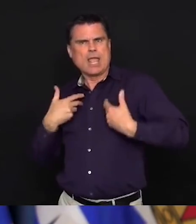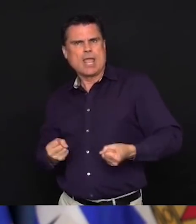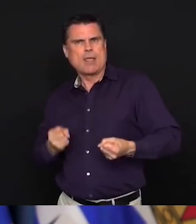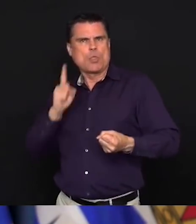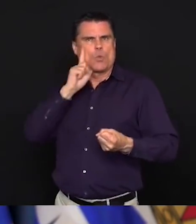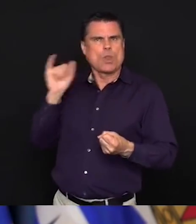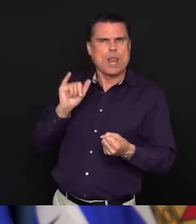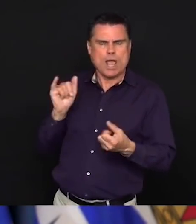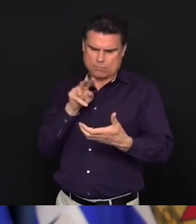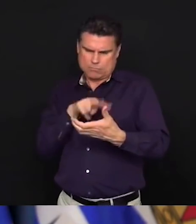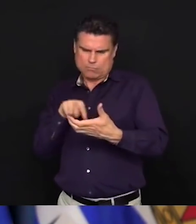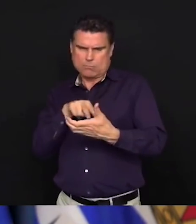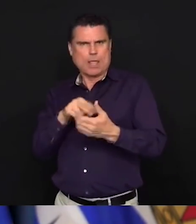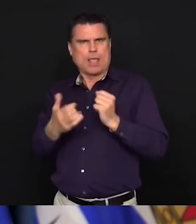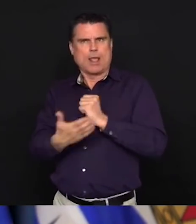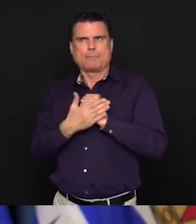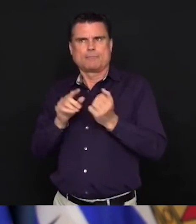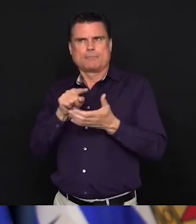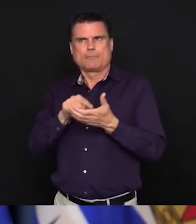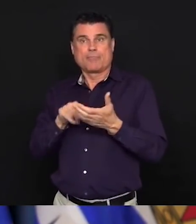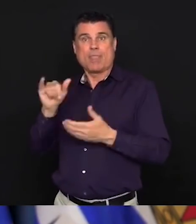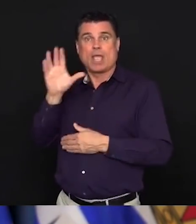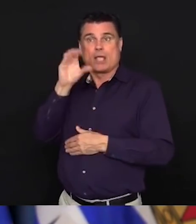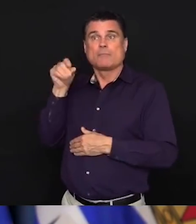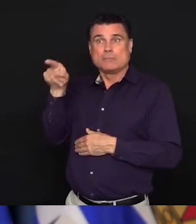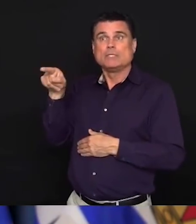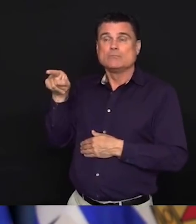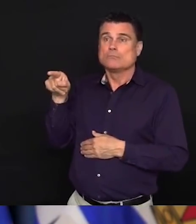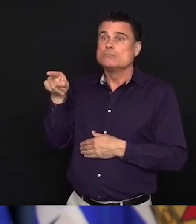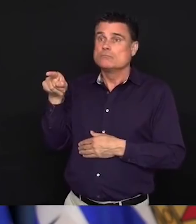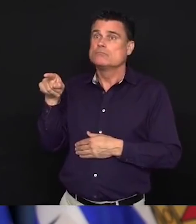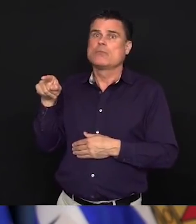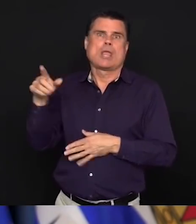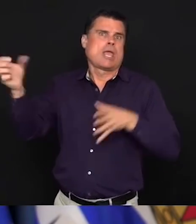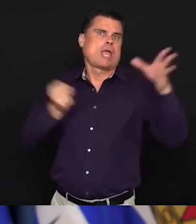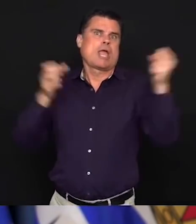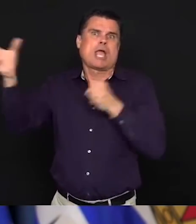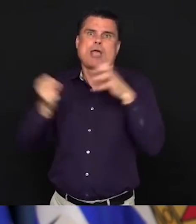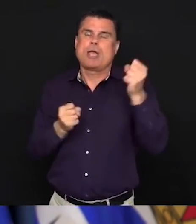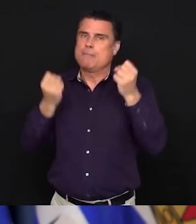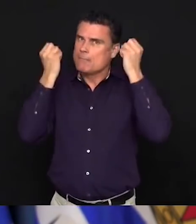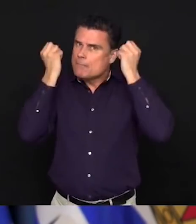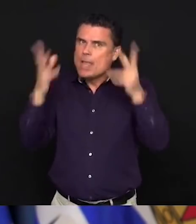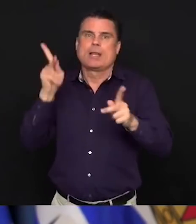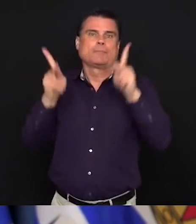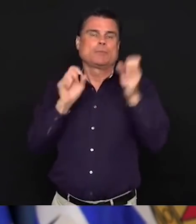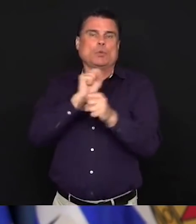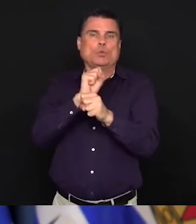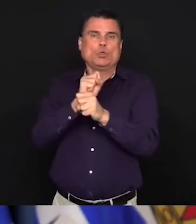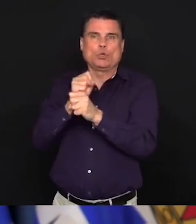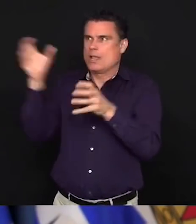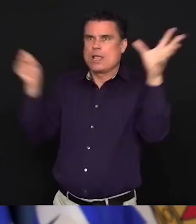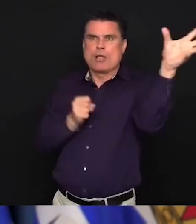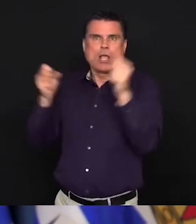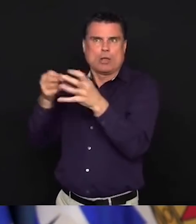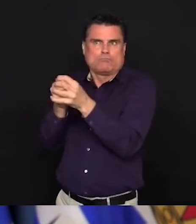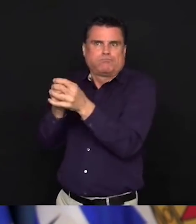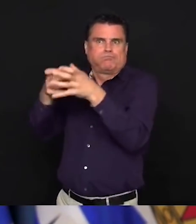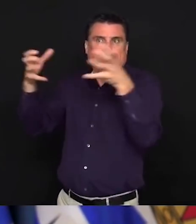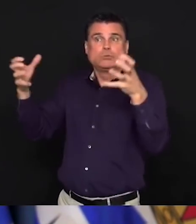up this application. So the tech sector, which has been struggling at the moment, will, I think, pick up immediately